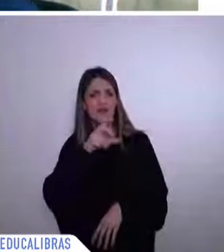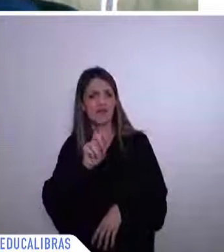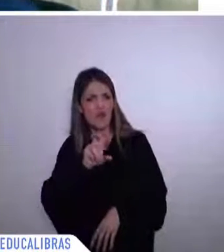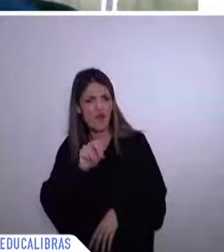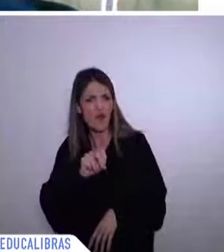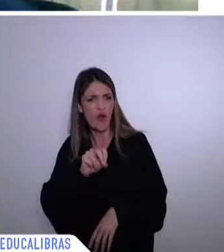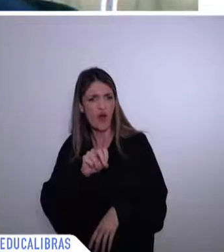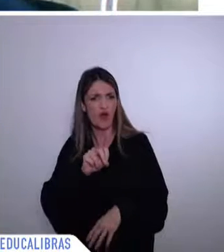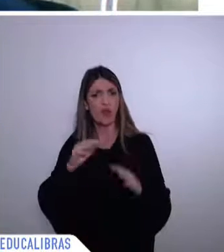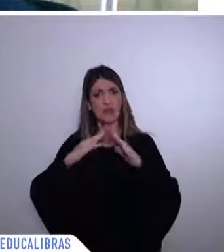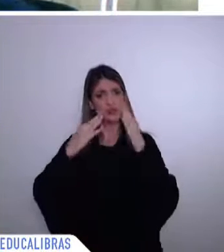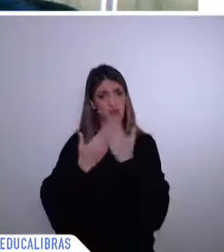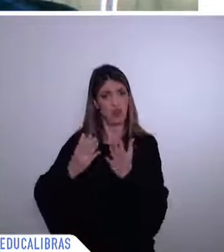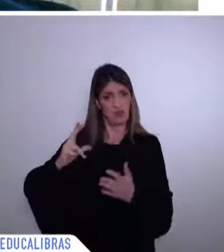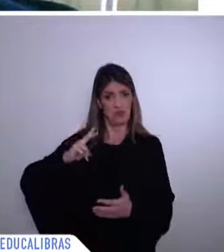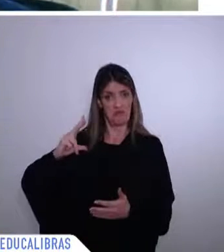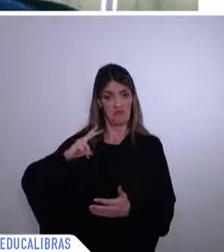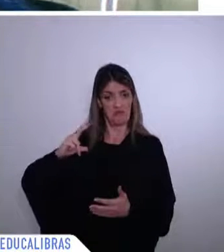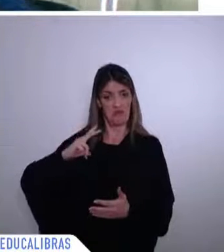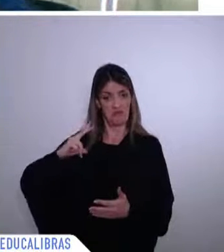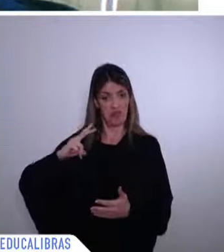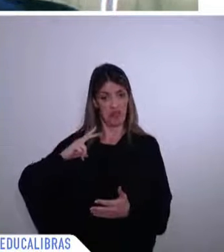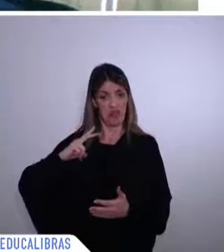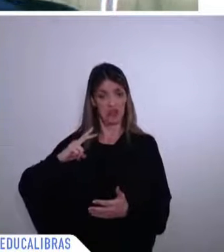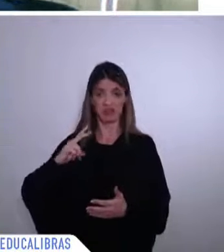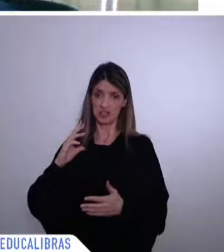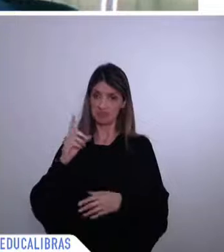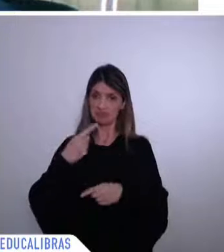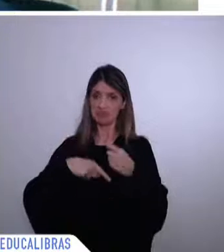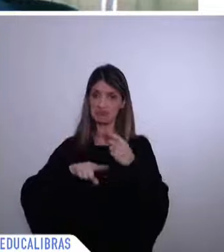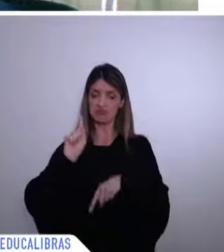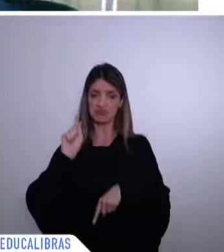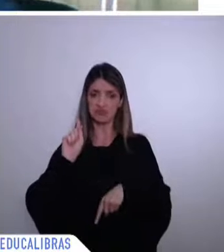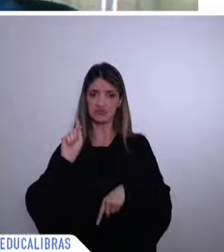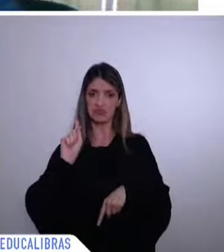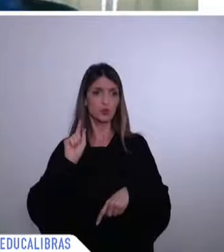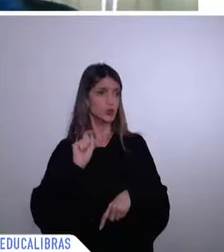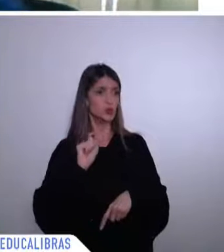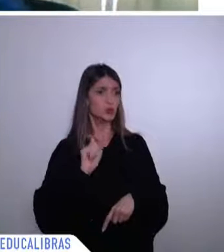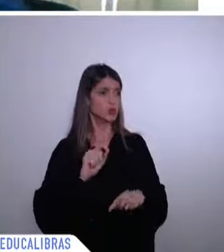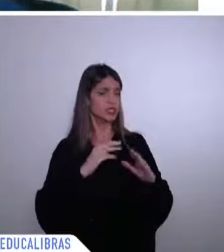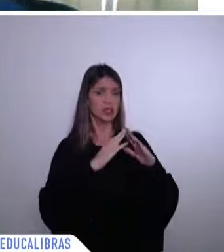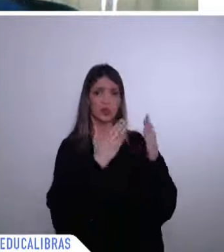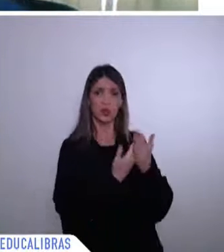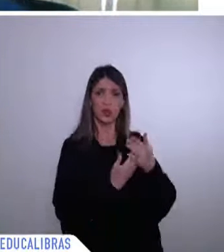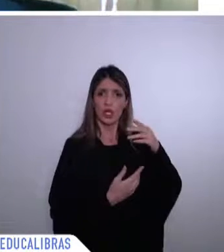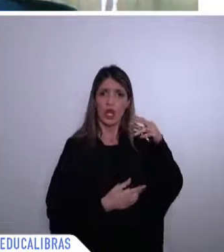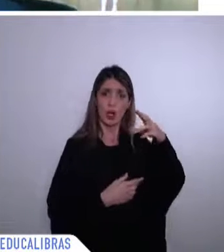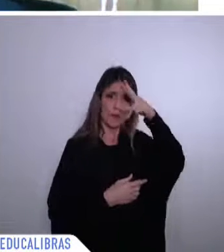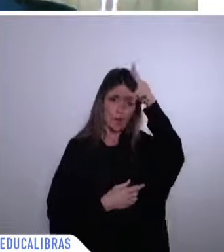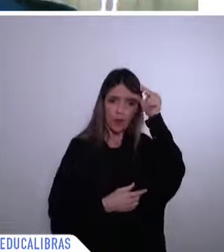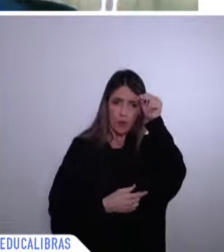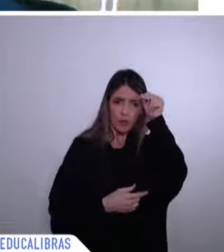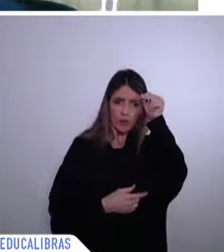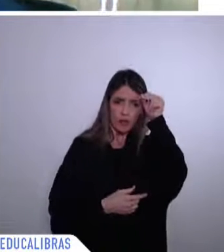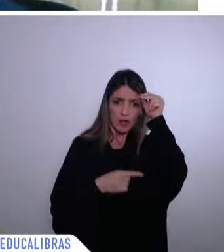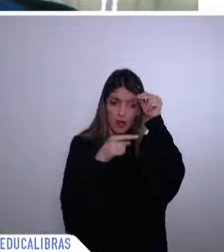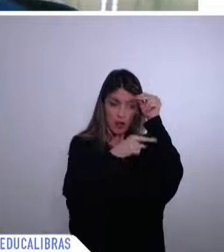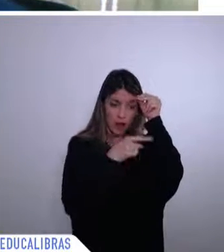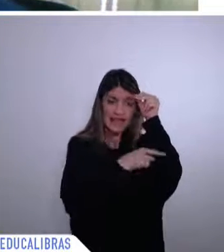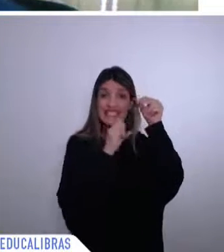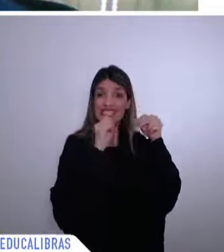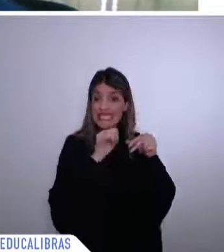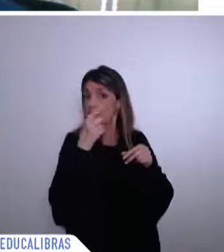some people in the mid class can pay for private classes, and it's a different reality. They have a better educational condition than